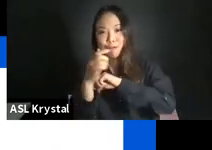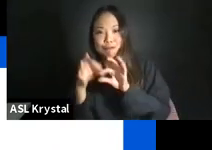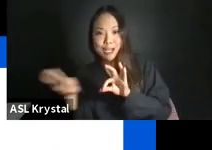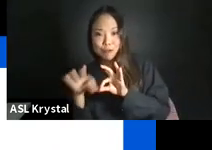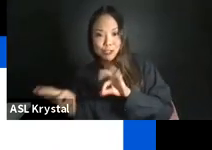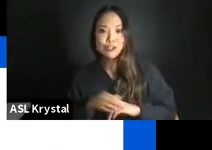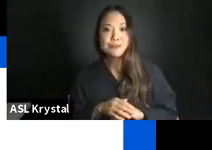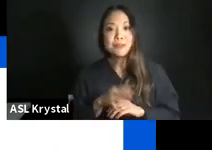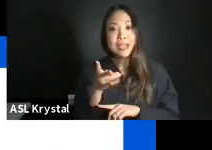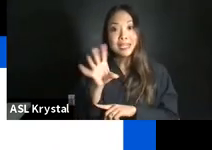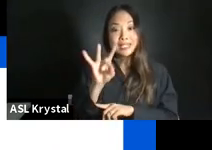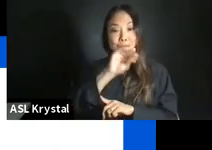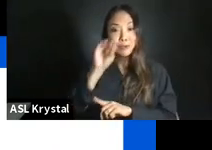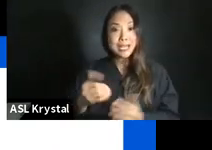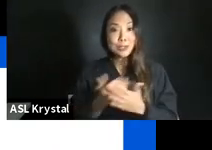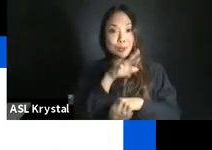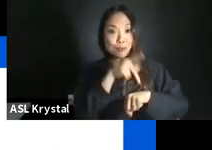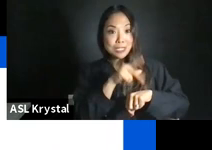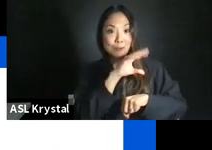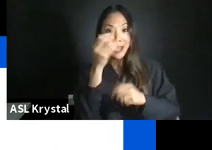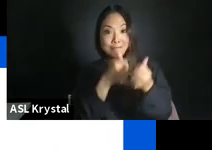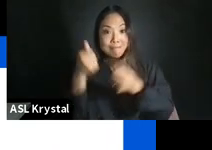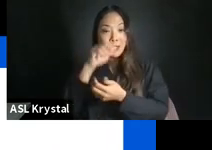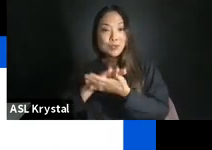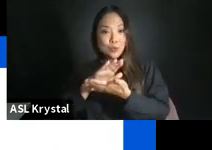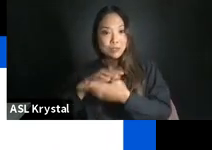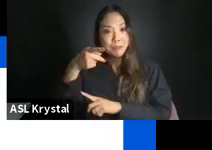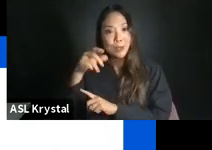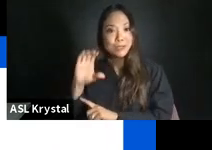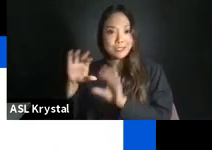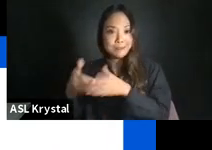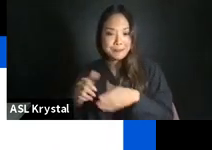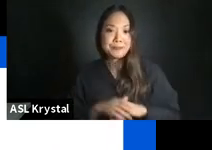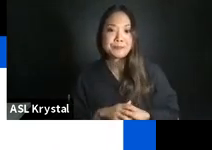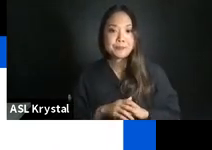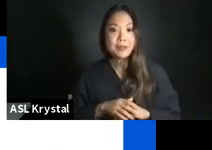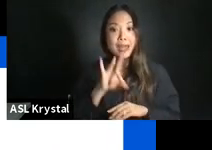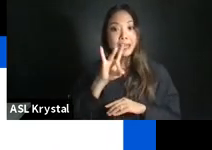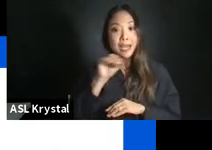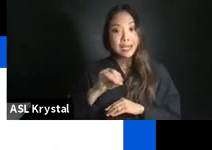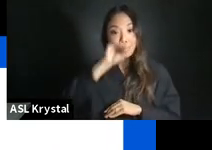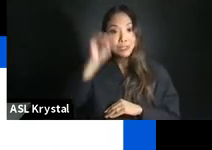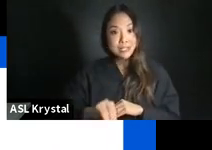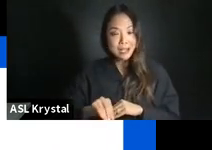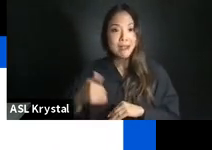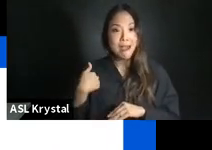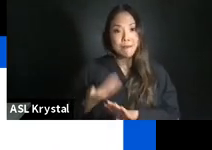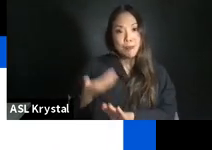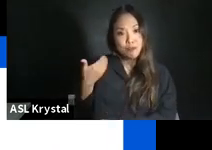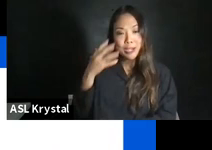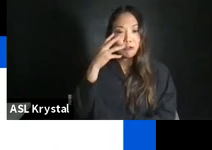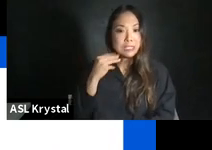new principals and heads of schools are leaders of color and 80 percent have prior experience working in bps